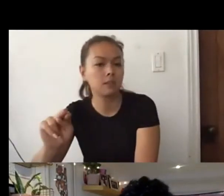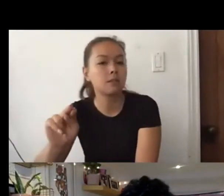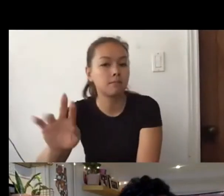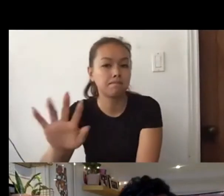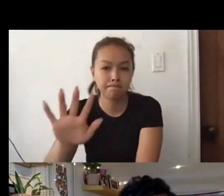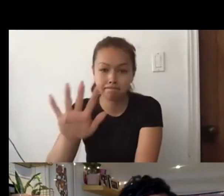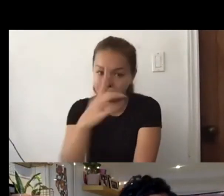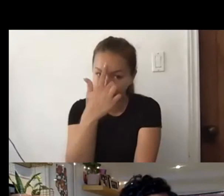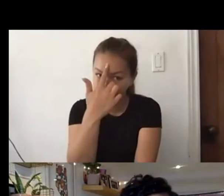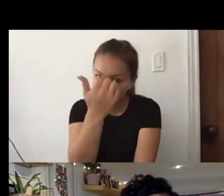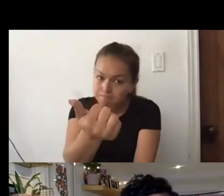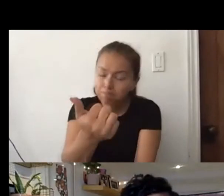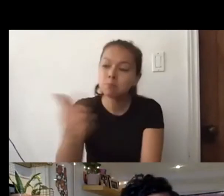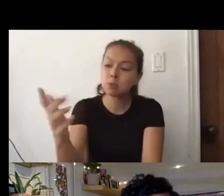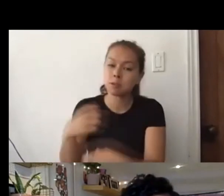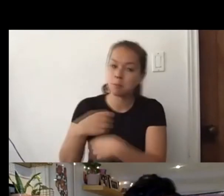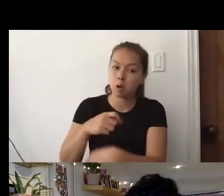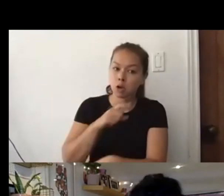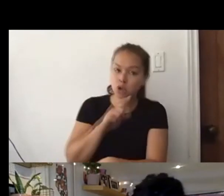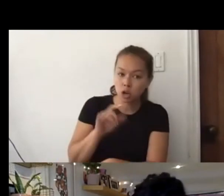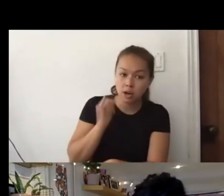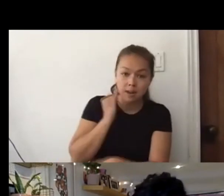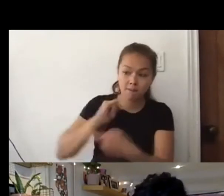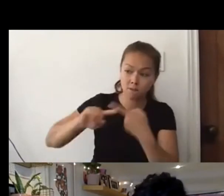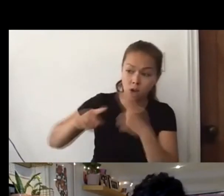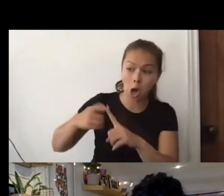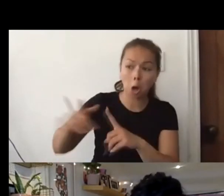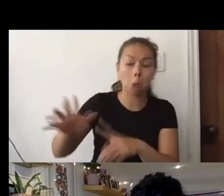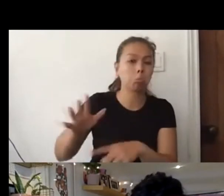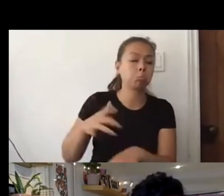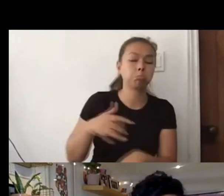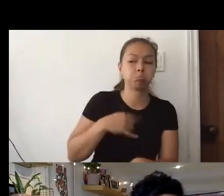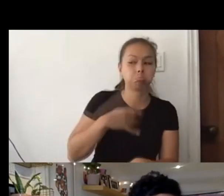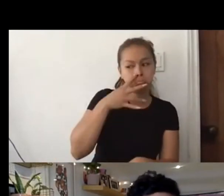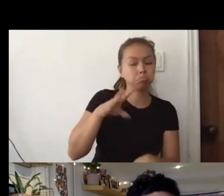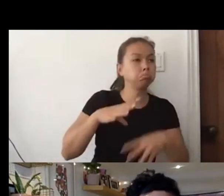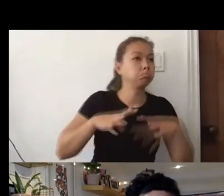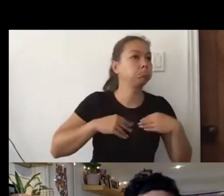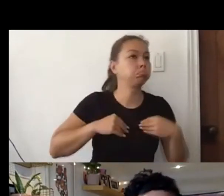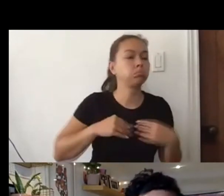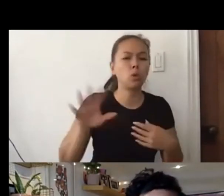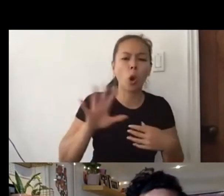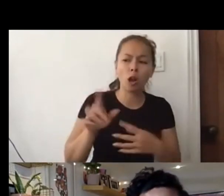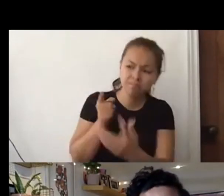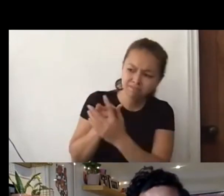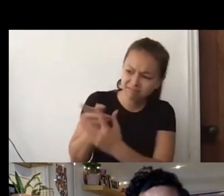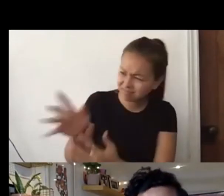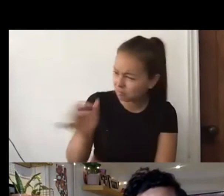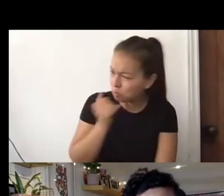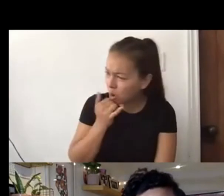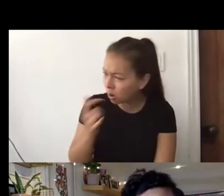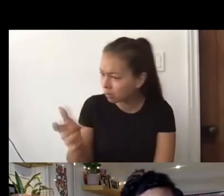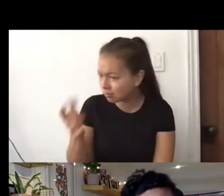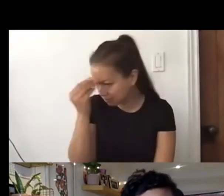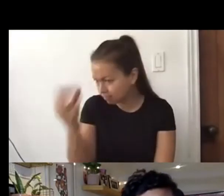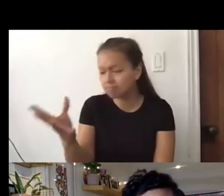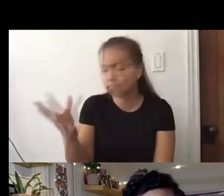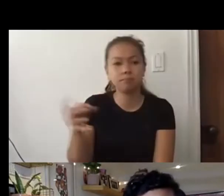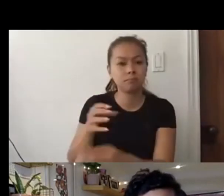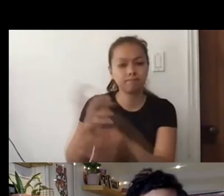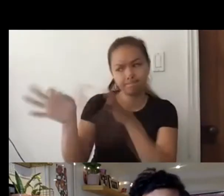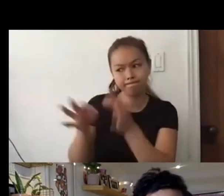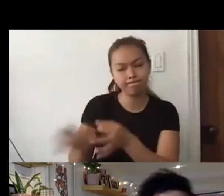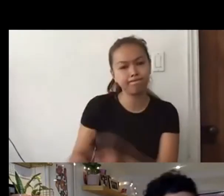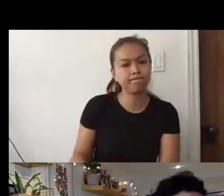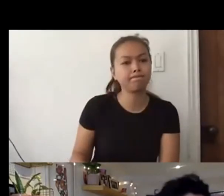your friends and your peers on sort of the toxic masculine behaviors that they're participating in